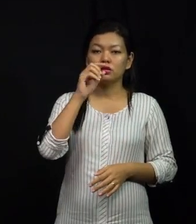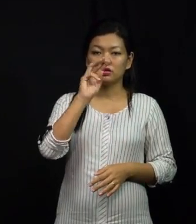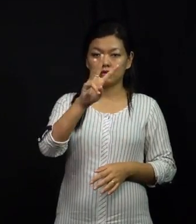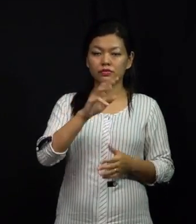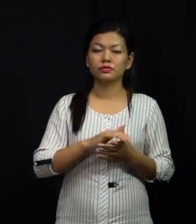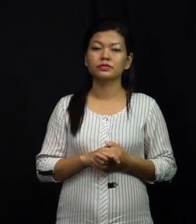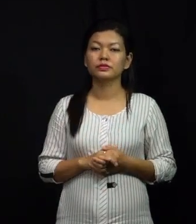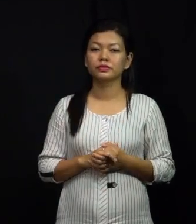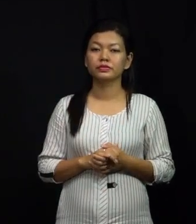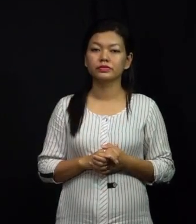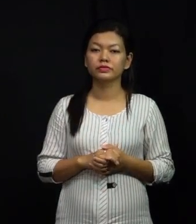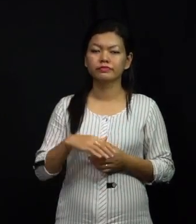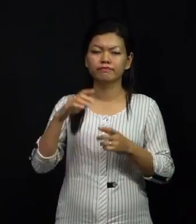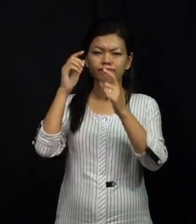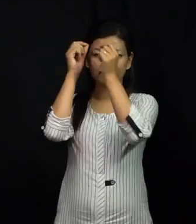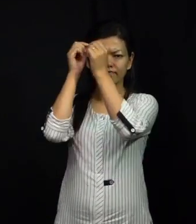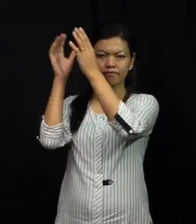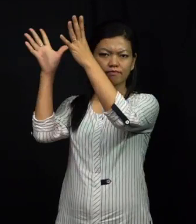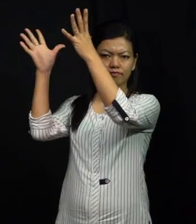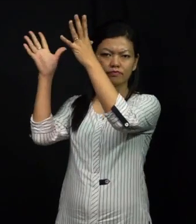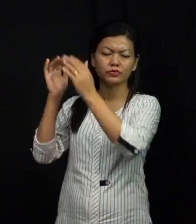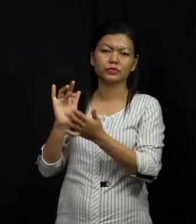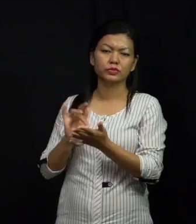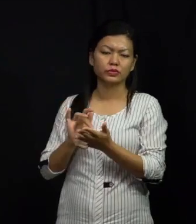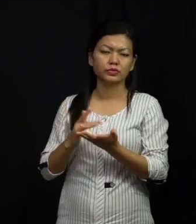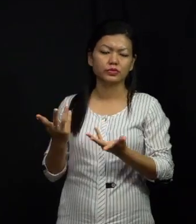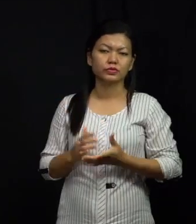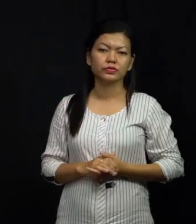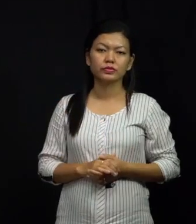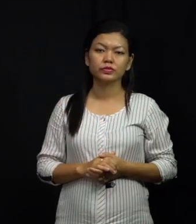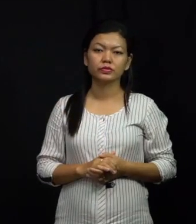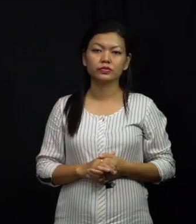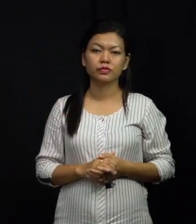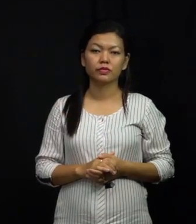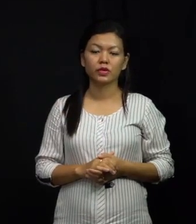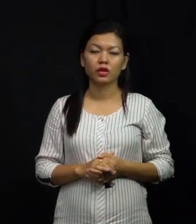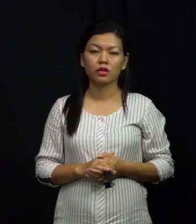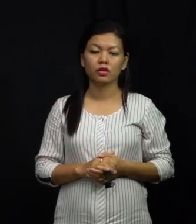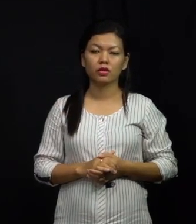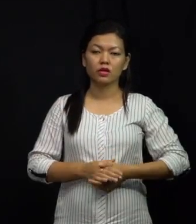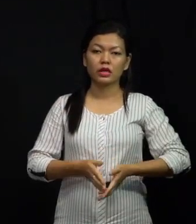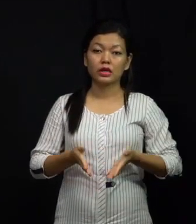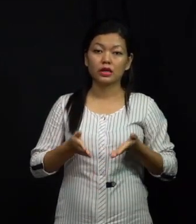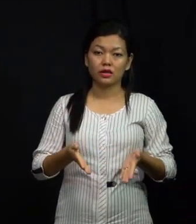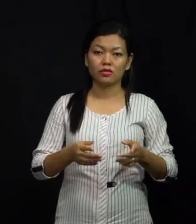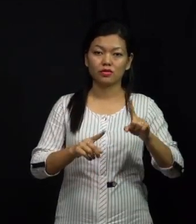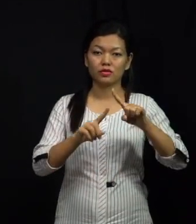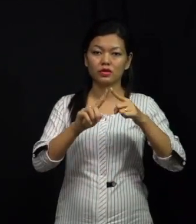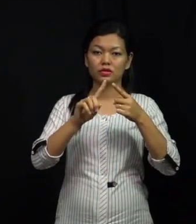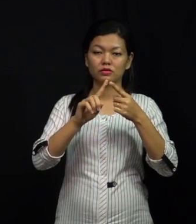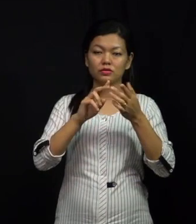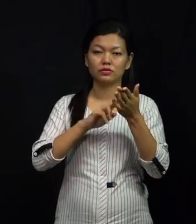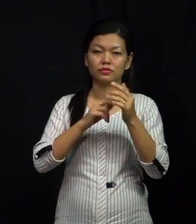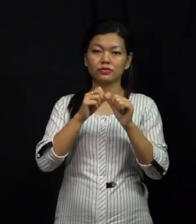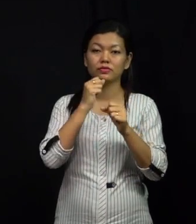you to imagine a scenario. Right now, you are in the teenage stage, right? You're in class 12, isn't